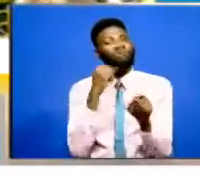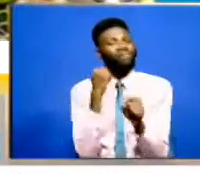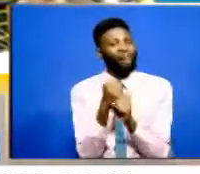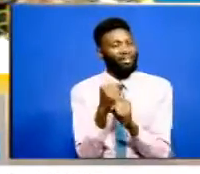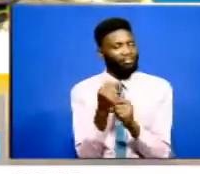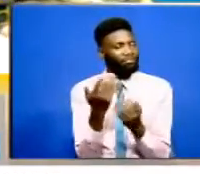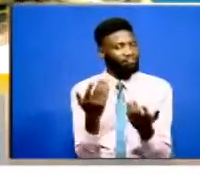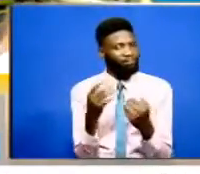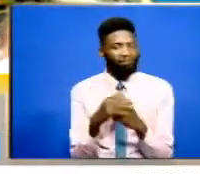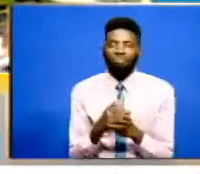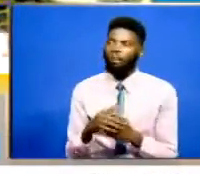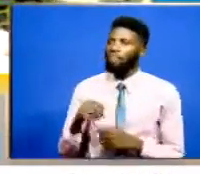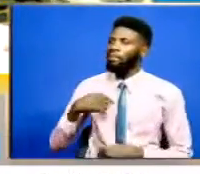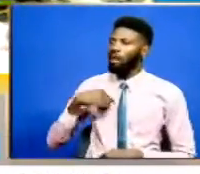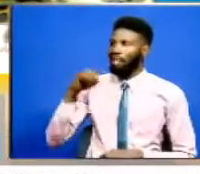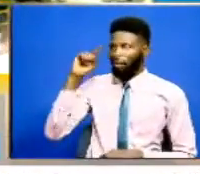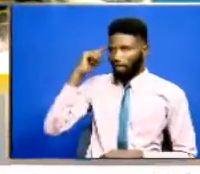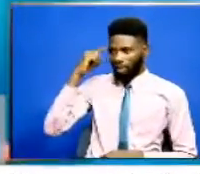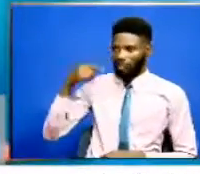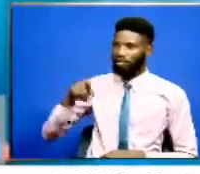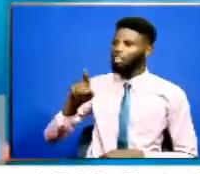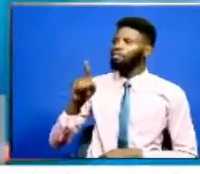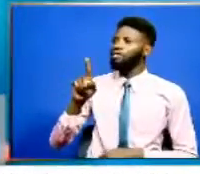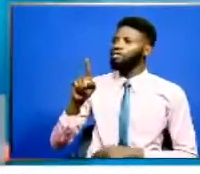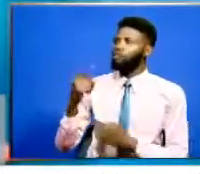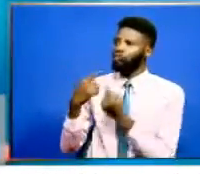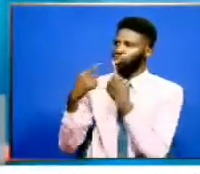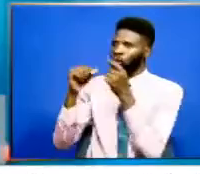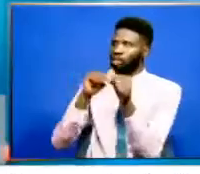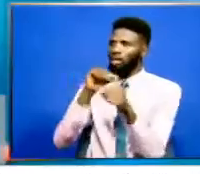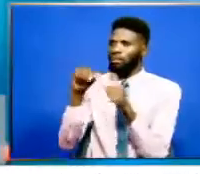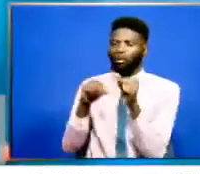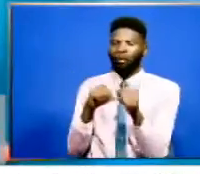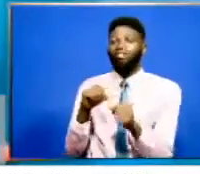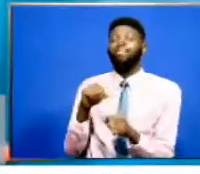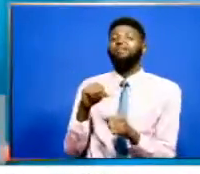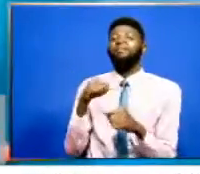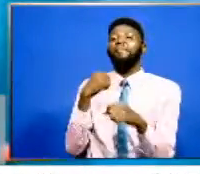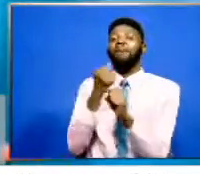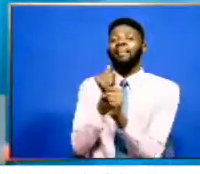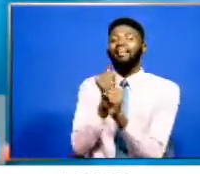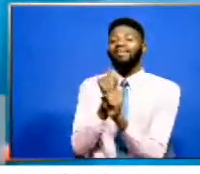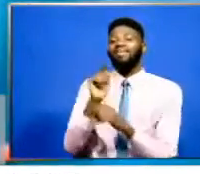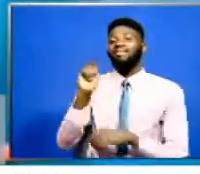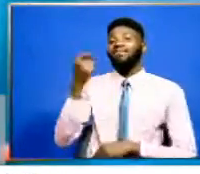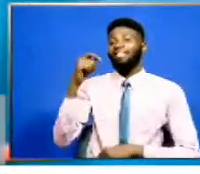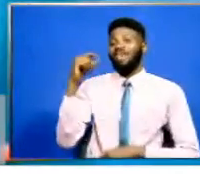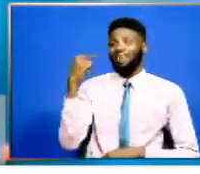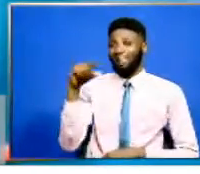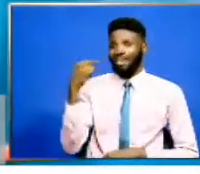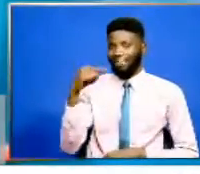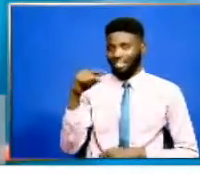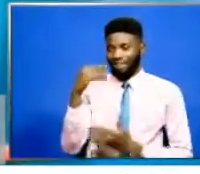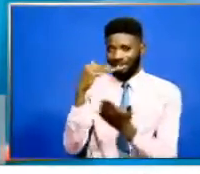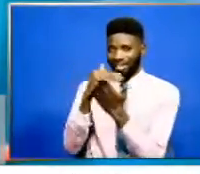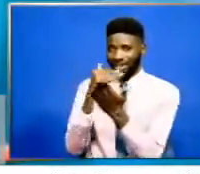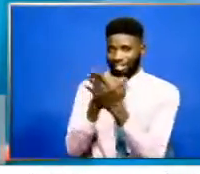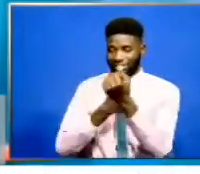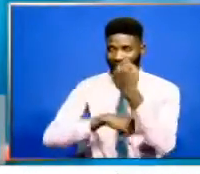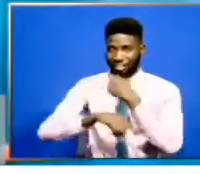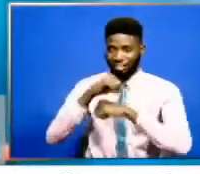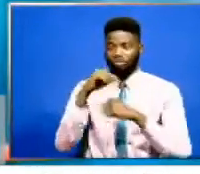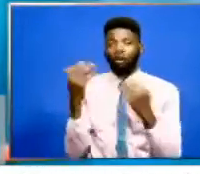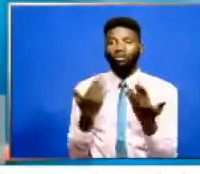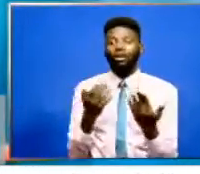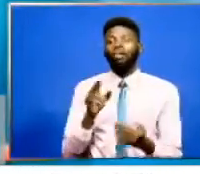I think what you're talking about is the Greening Kenya initiative, where UNEP is